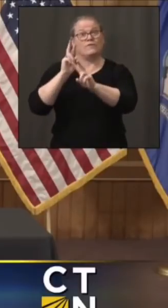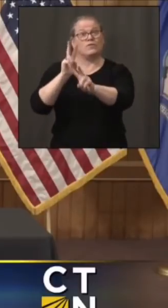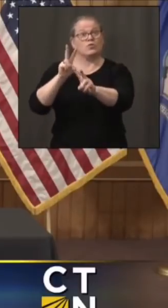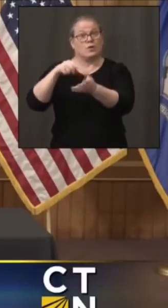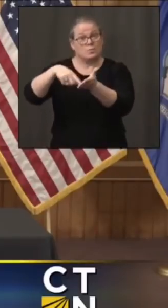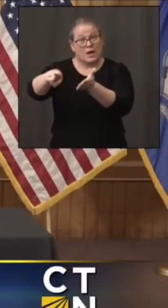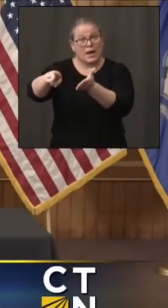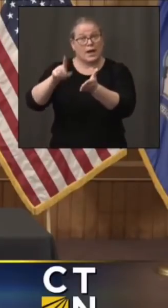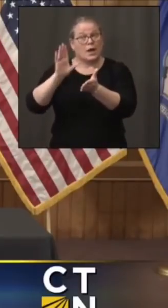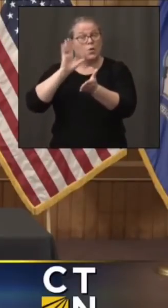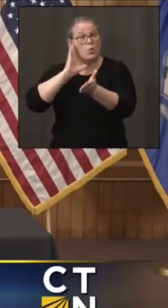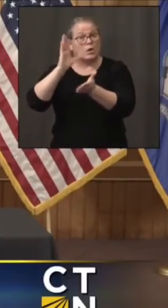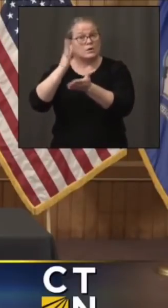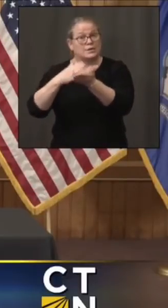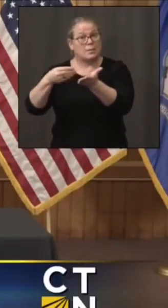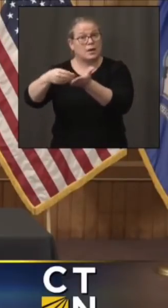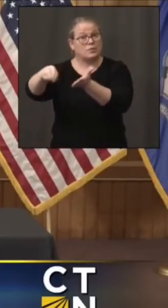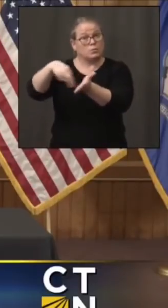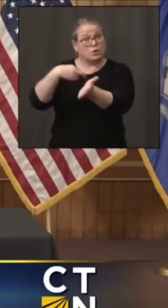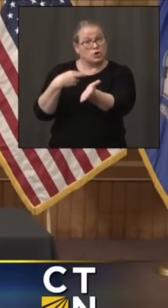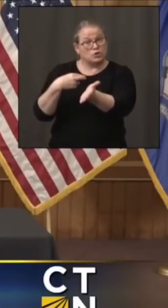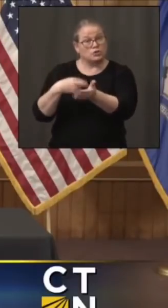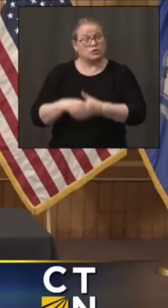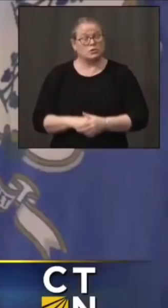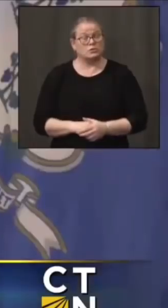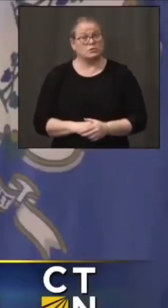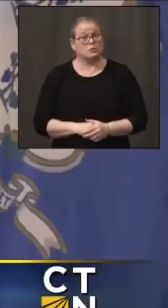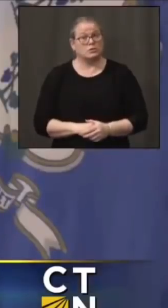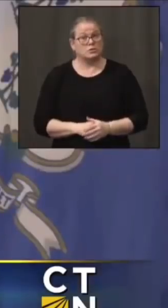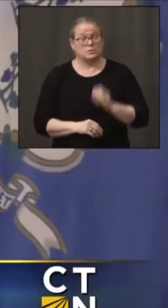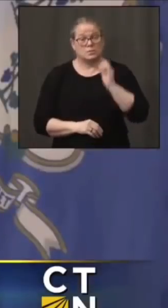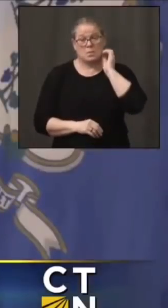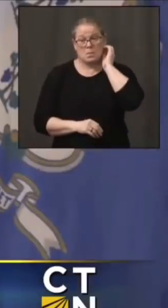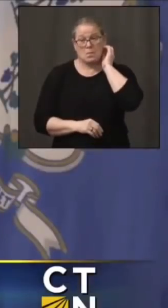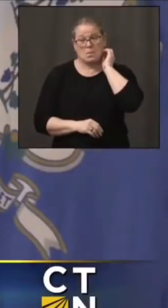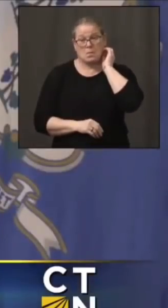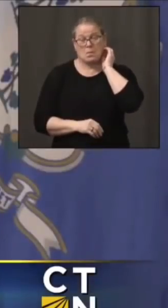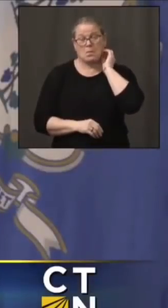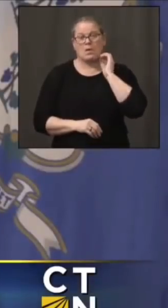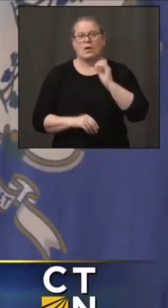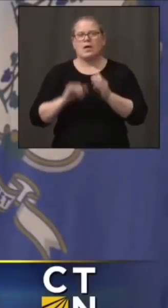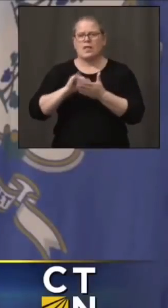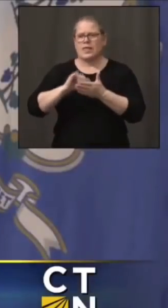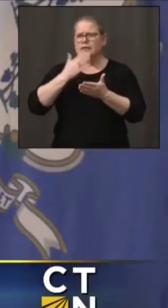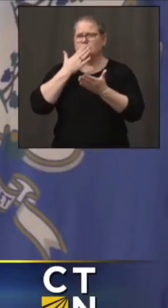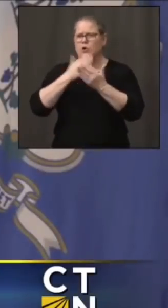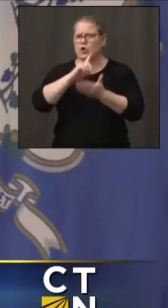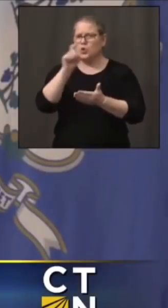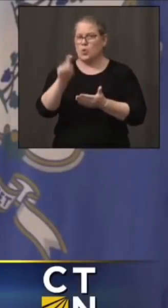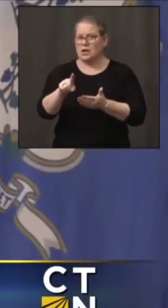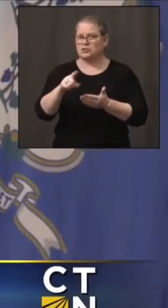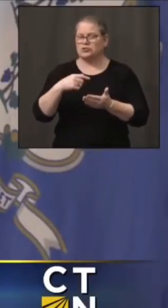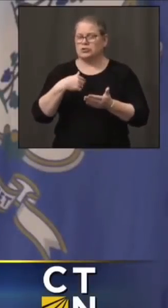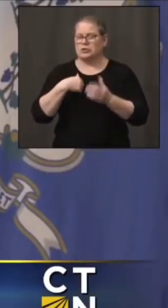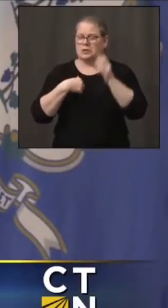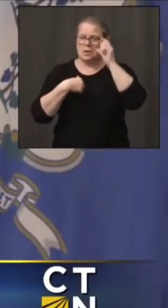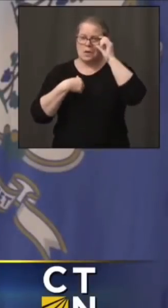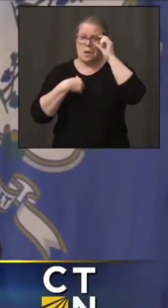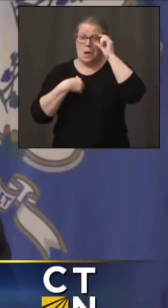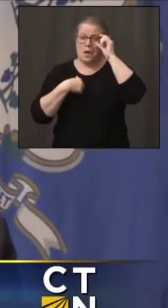them. I'm talking about funeral costs. Yeah, that's a really good question. I think I'm going to defer on that. Usually doing